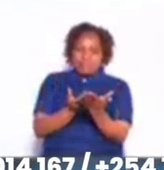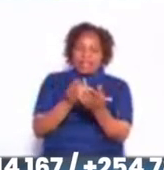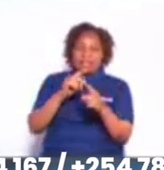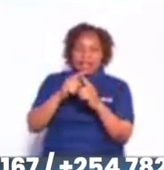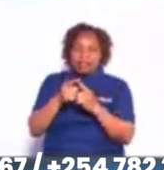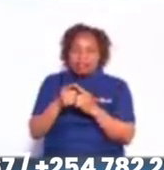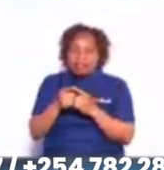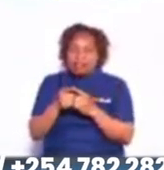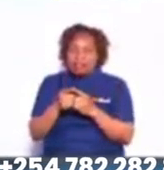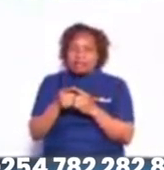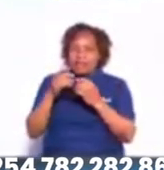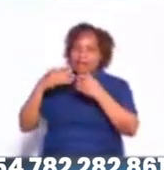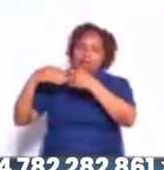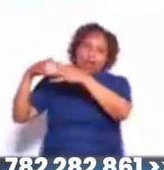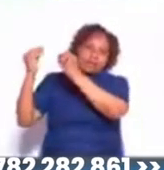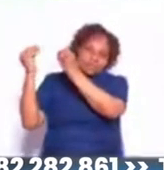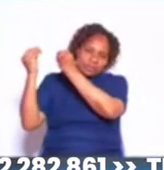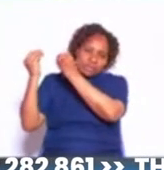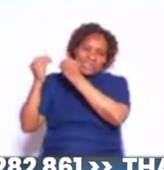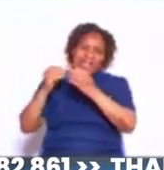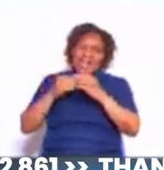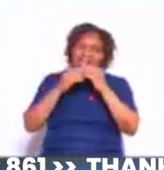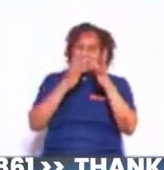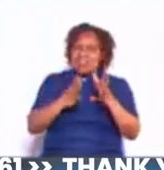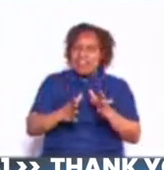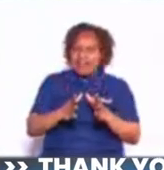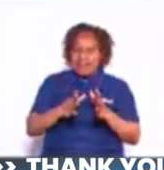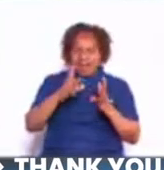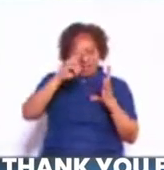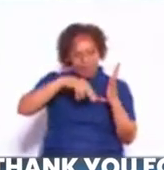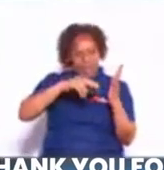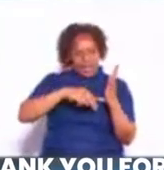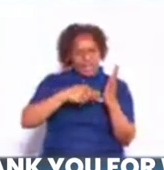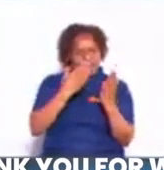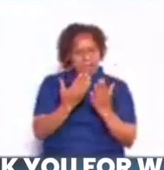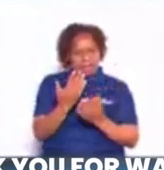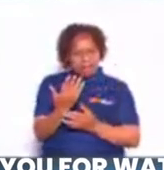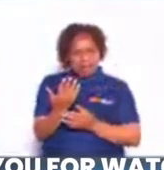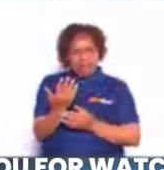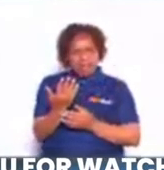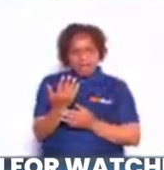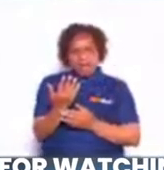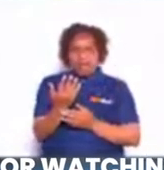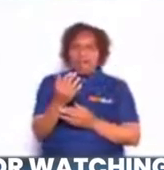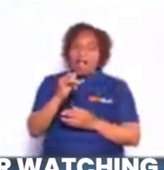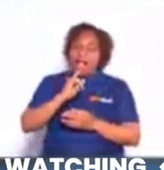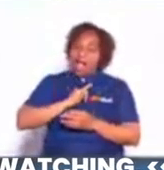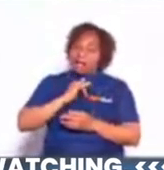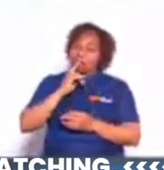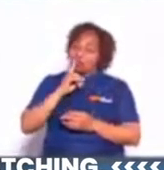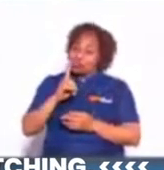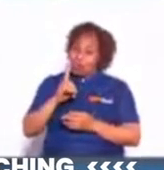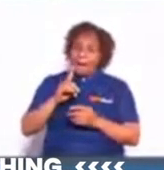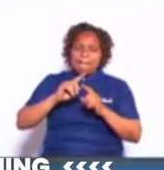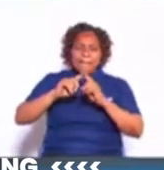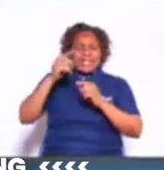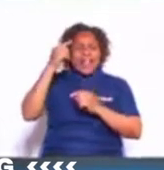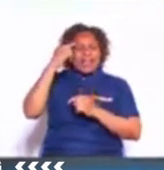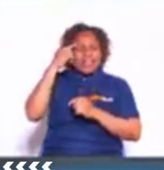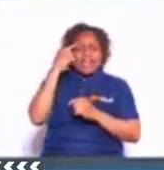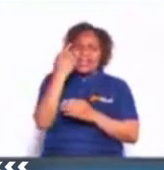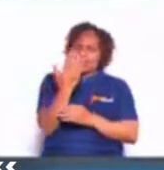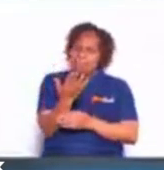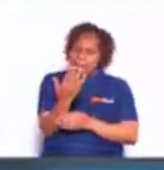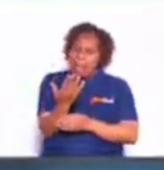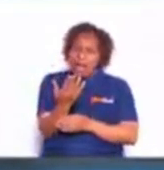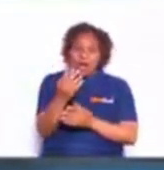then she left. Then the leader just read the paper. I am not sure, but I think the paper was